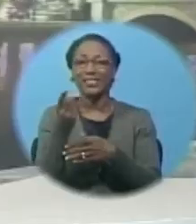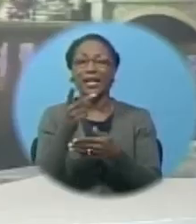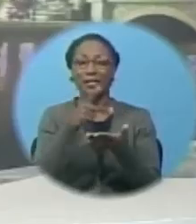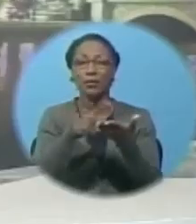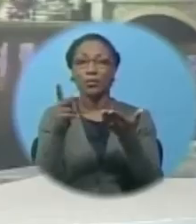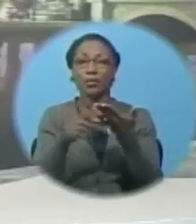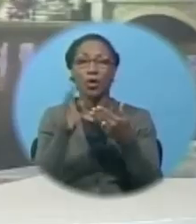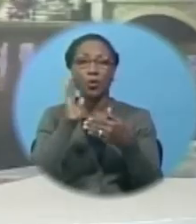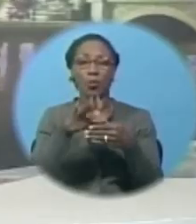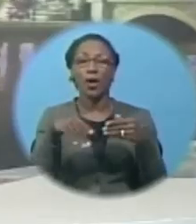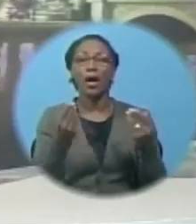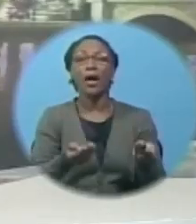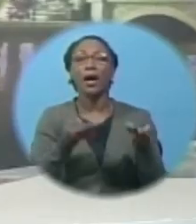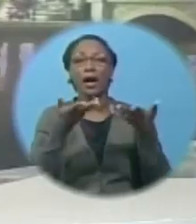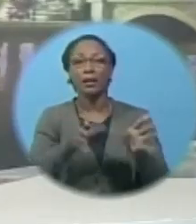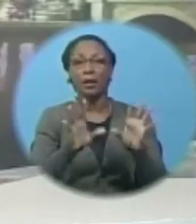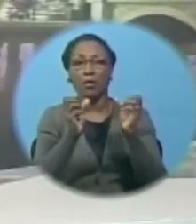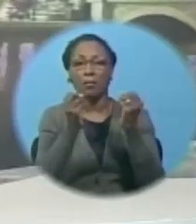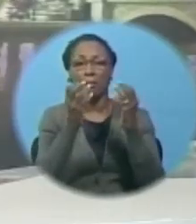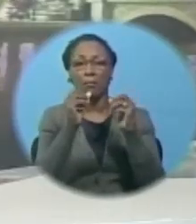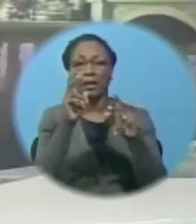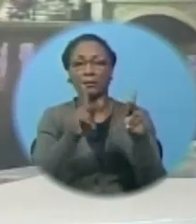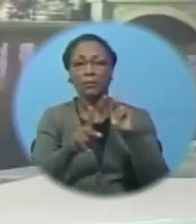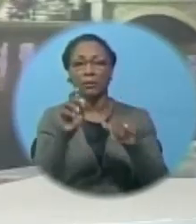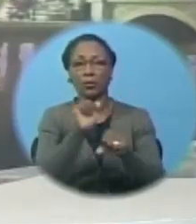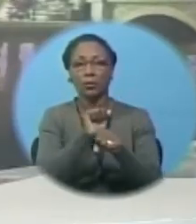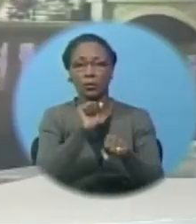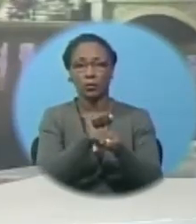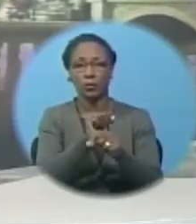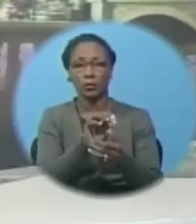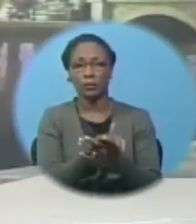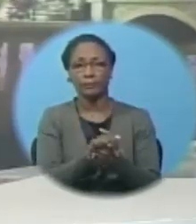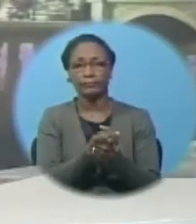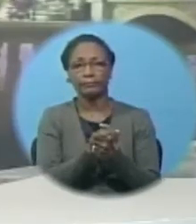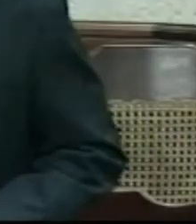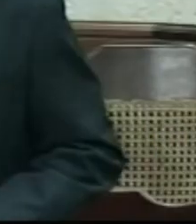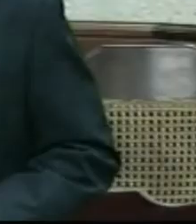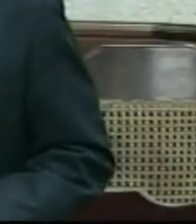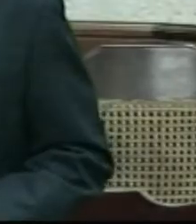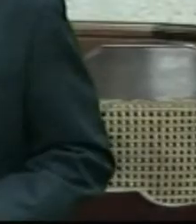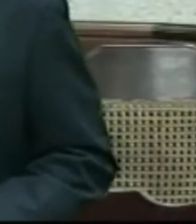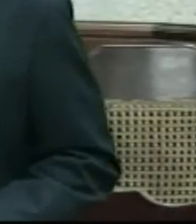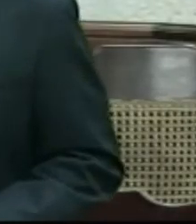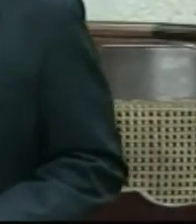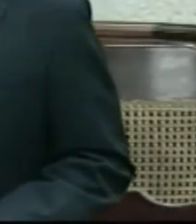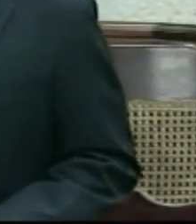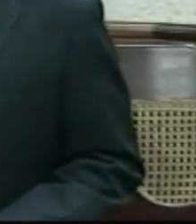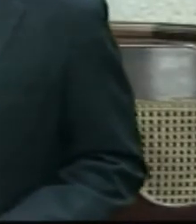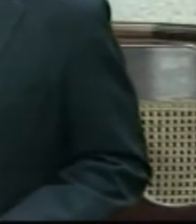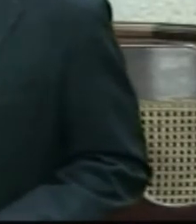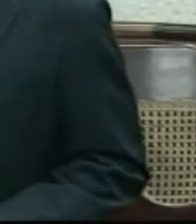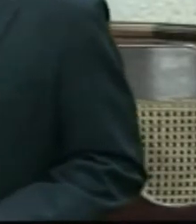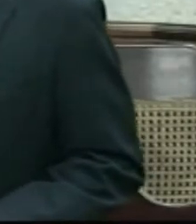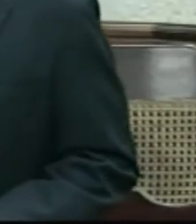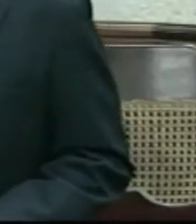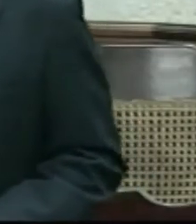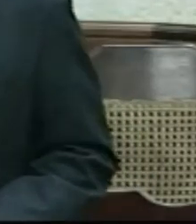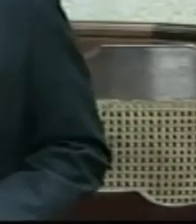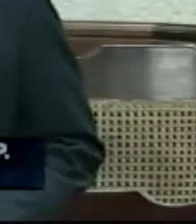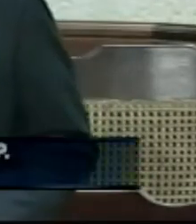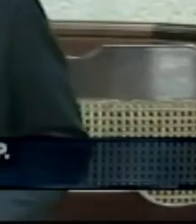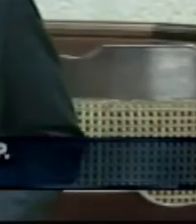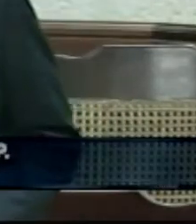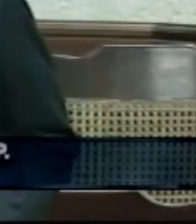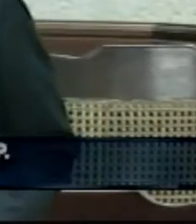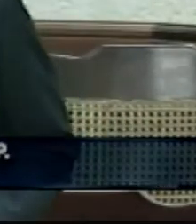present several employment opportunities for Barbadians. This program is envisaged in the first instance to take us